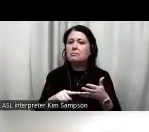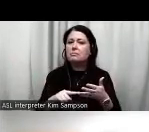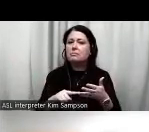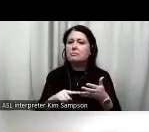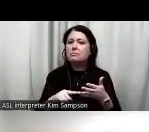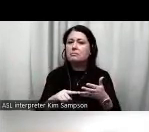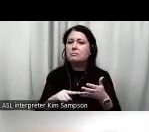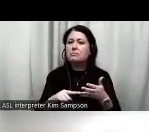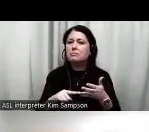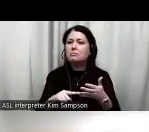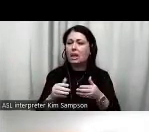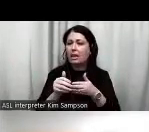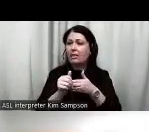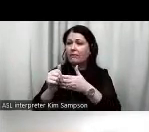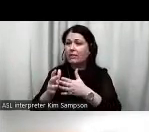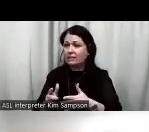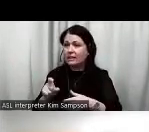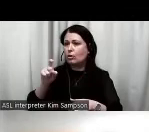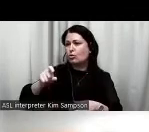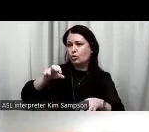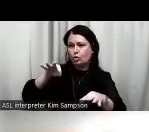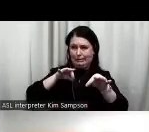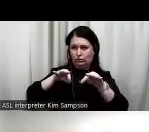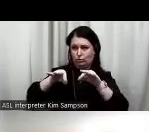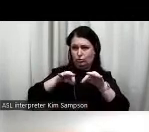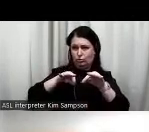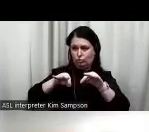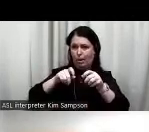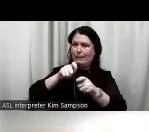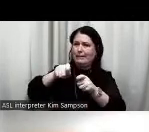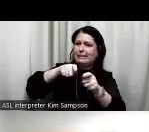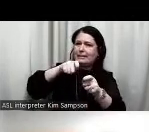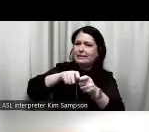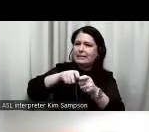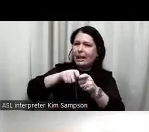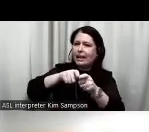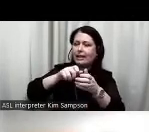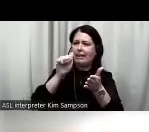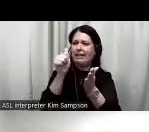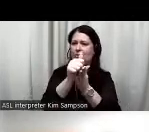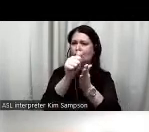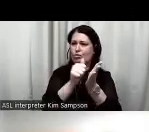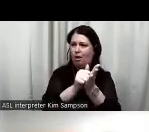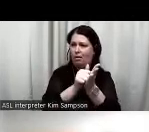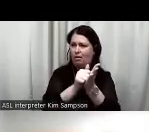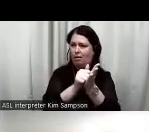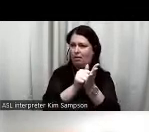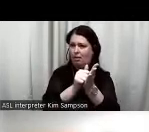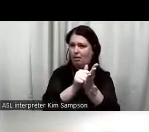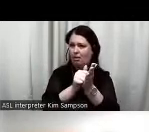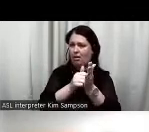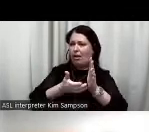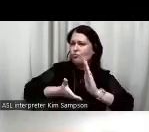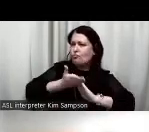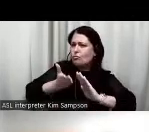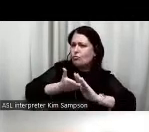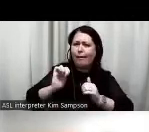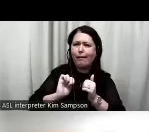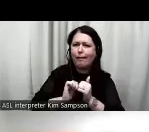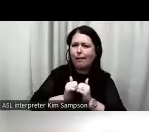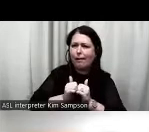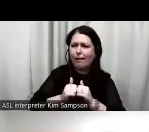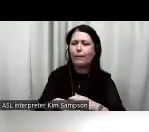facilitator should go over exactly what is the agenda of the group, how it's run,